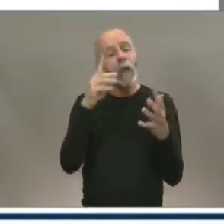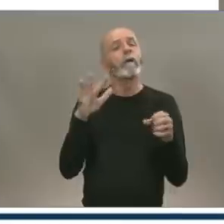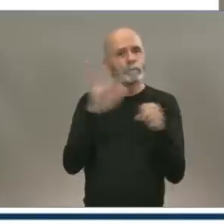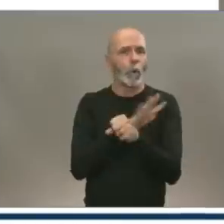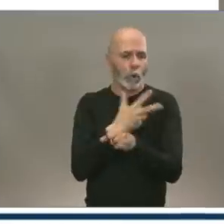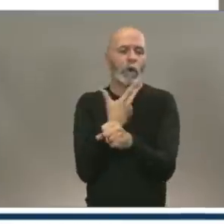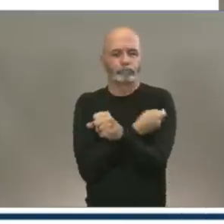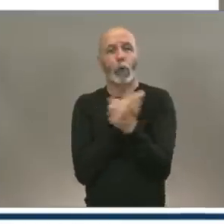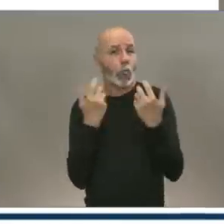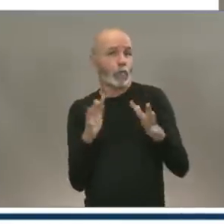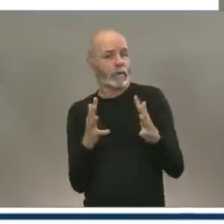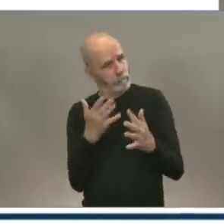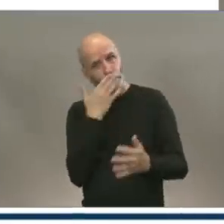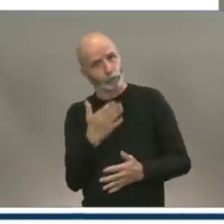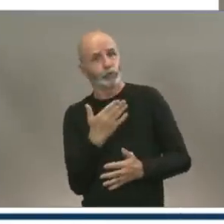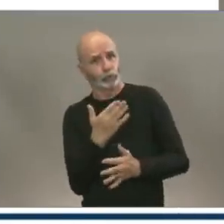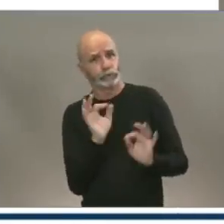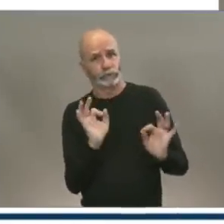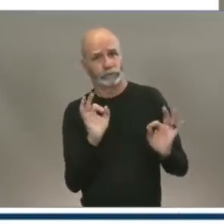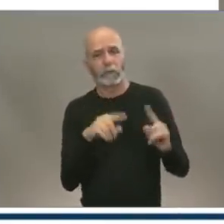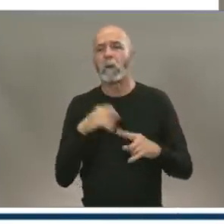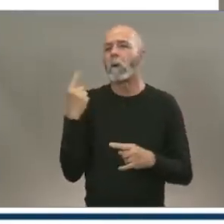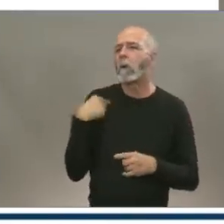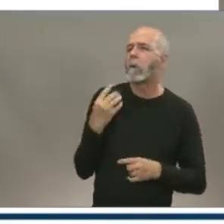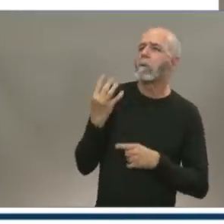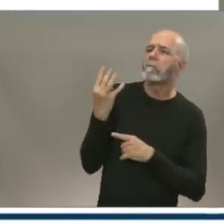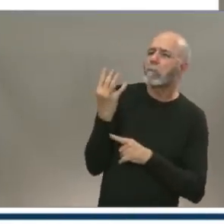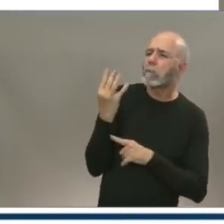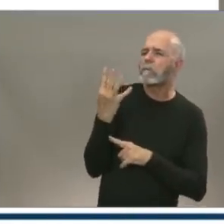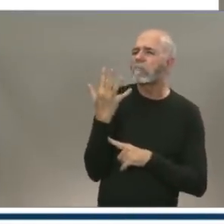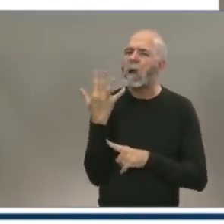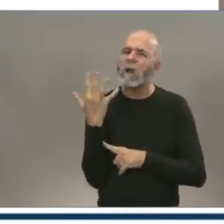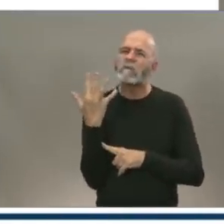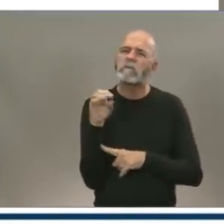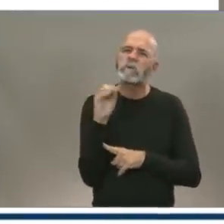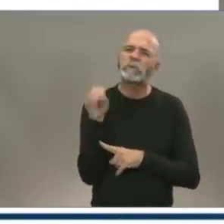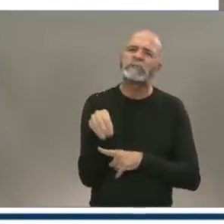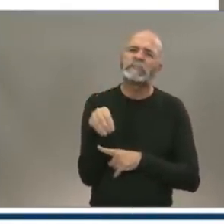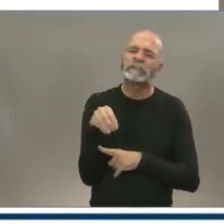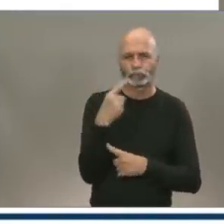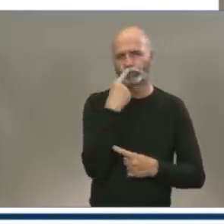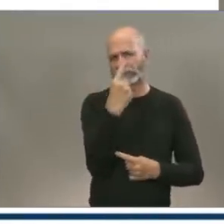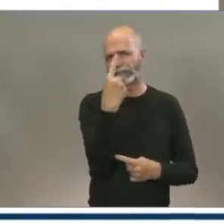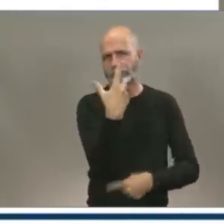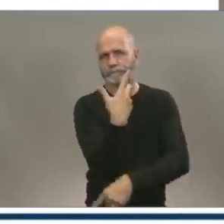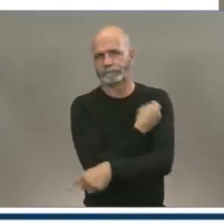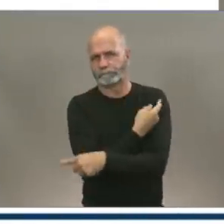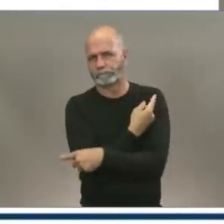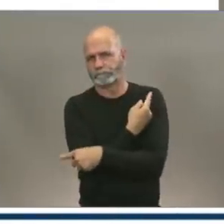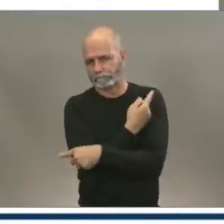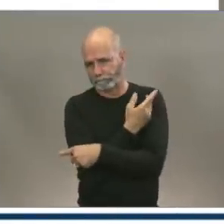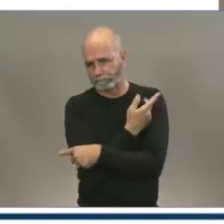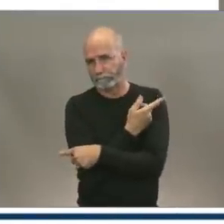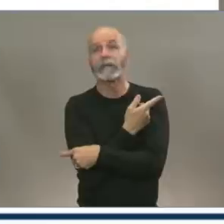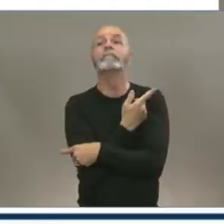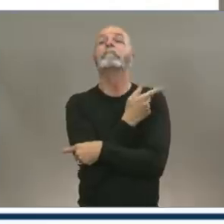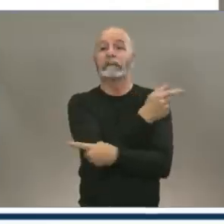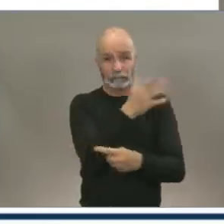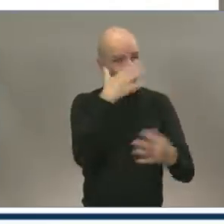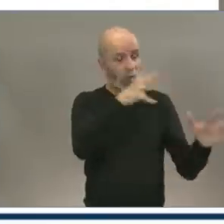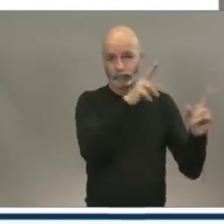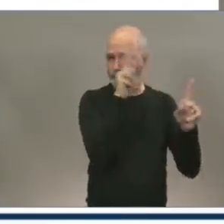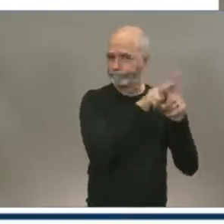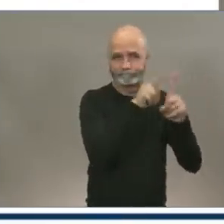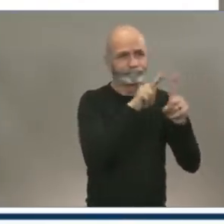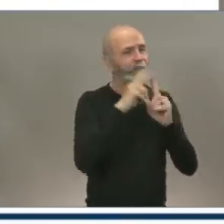we have another 4 or 5% with 1 dose. And many of them are already booked to get their second dose. So for all